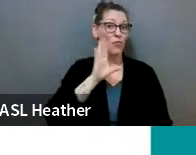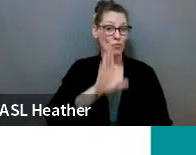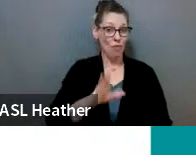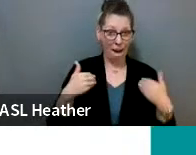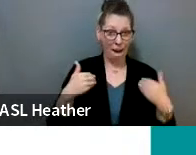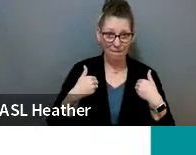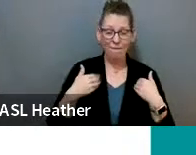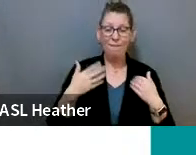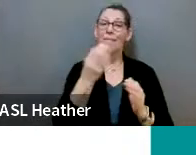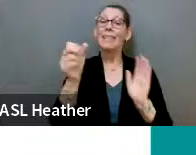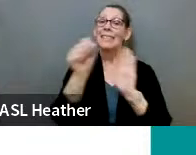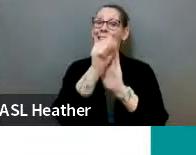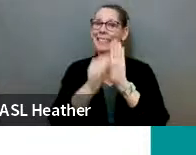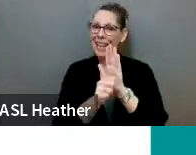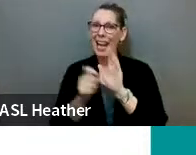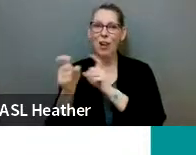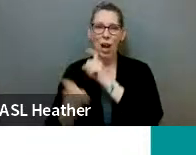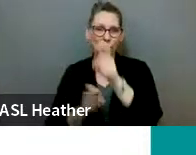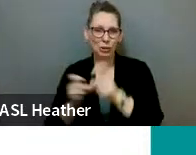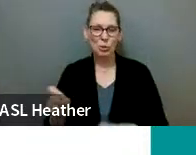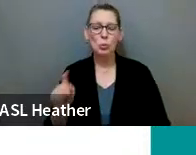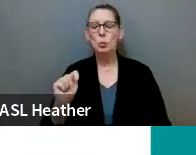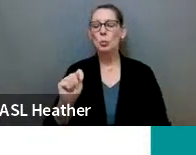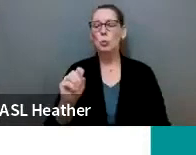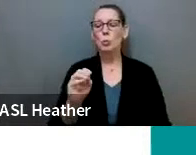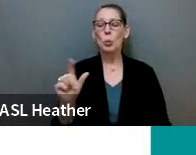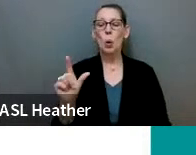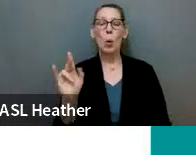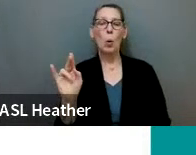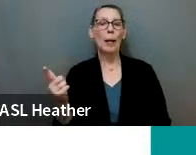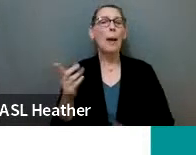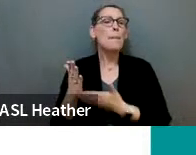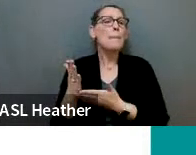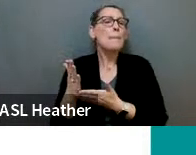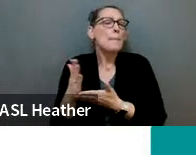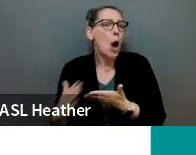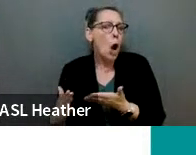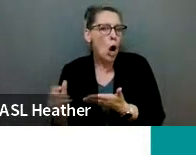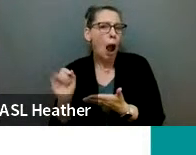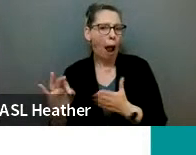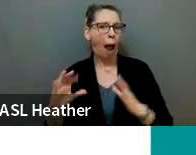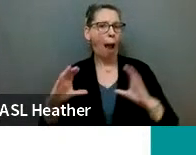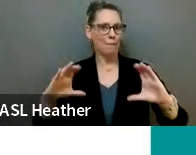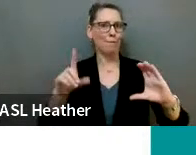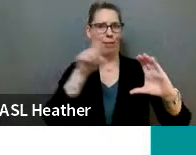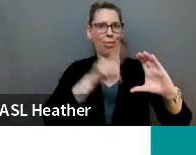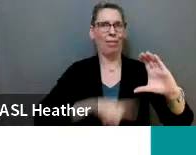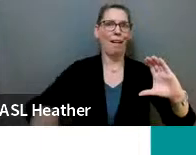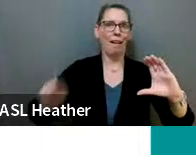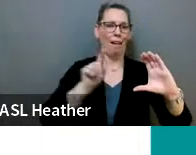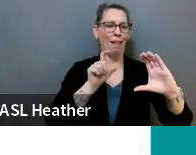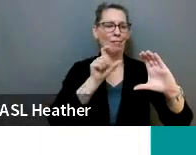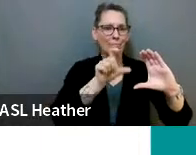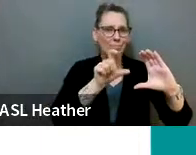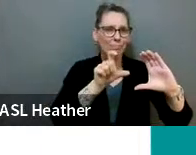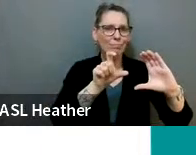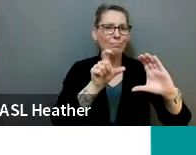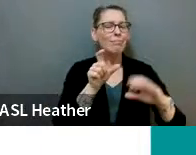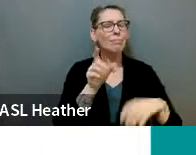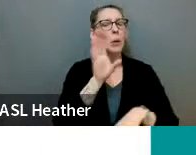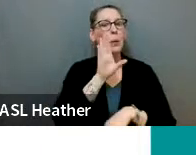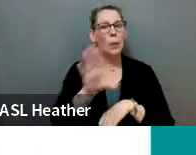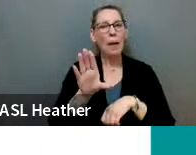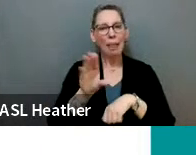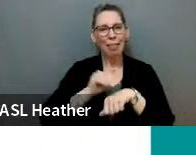state contributions. And tolling is kind of one smaller piece of that pie. That is a direct impact